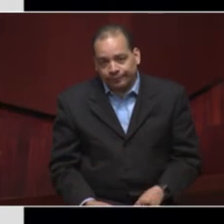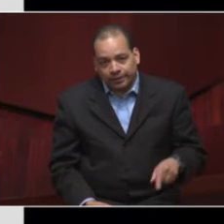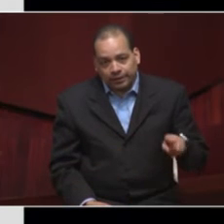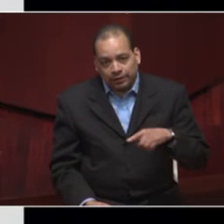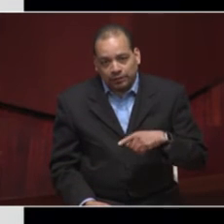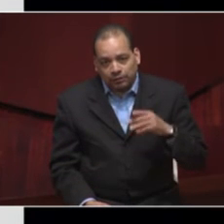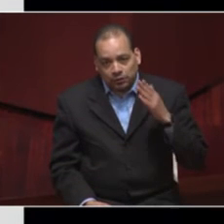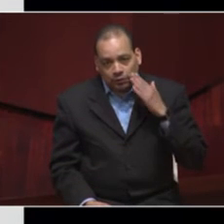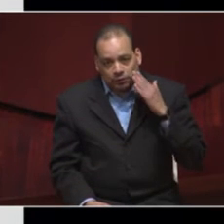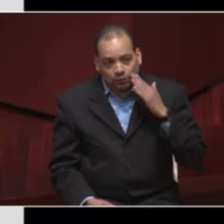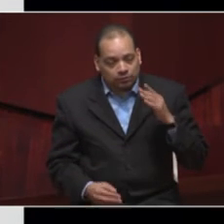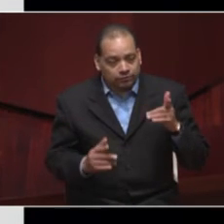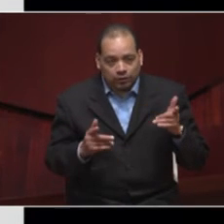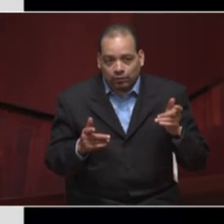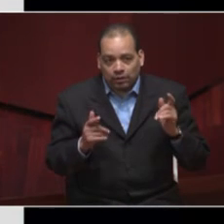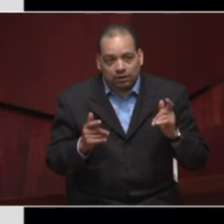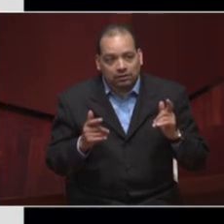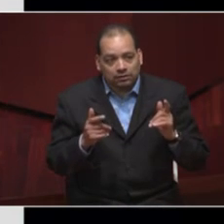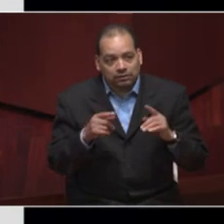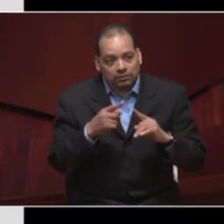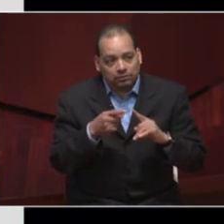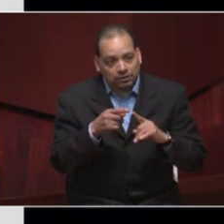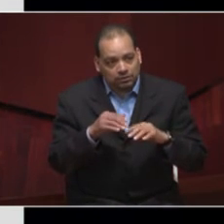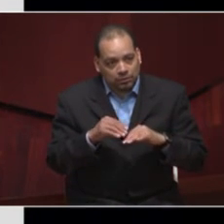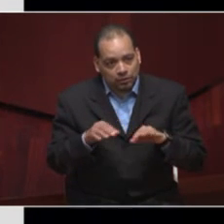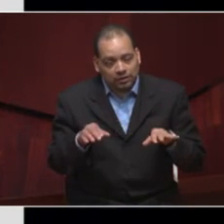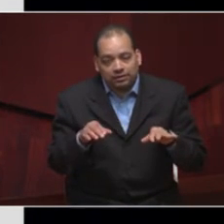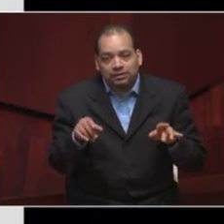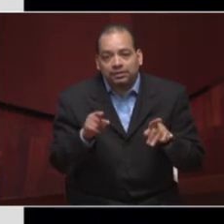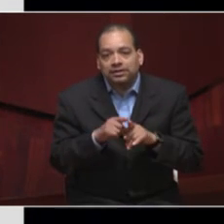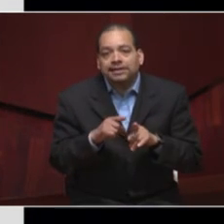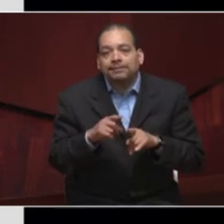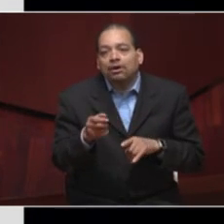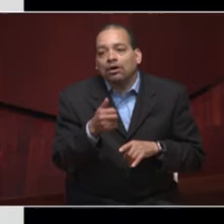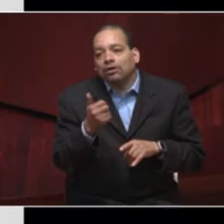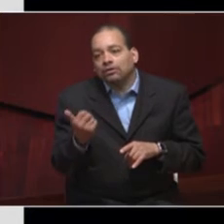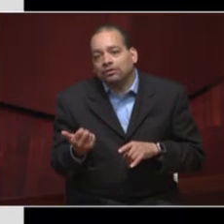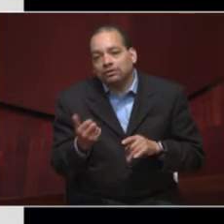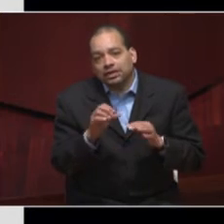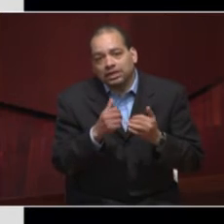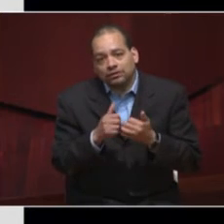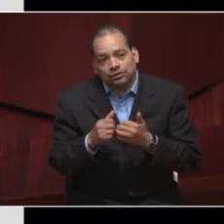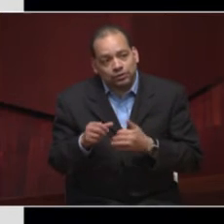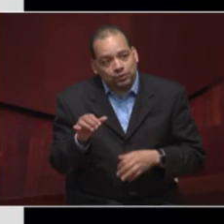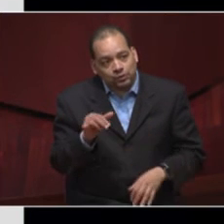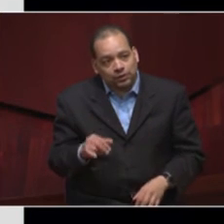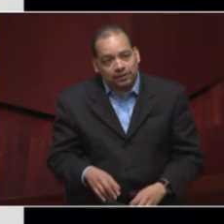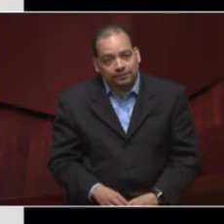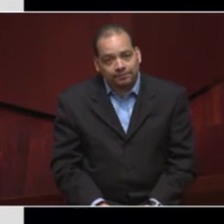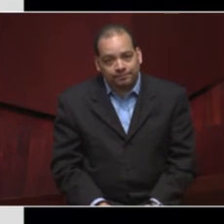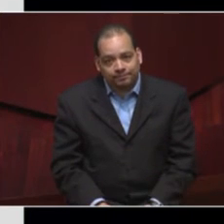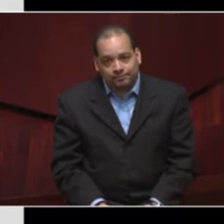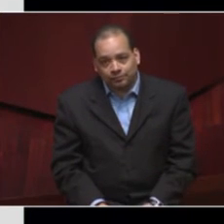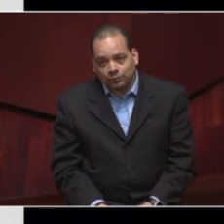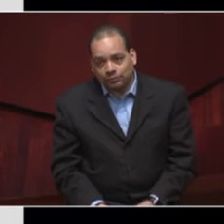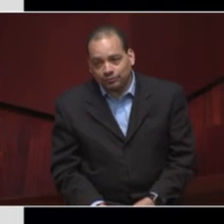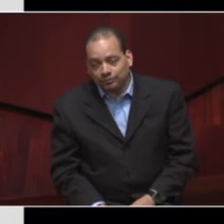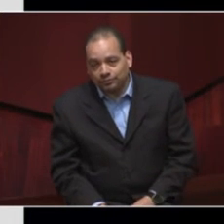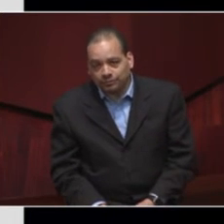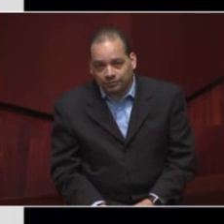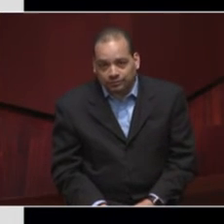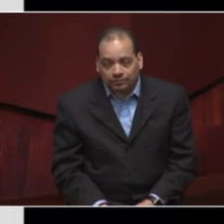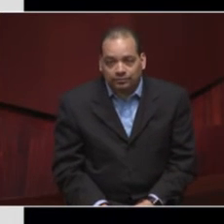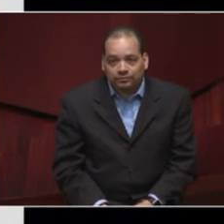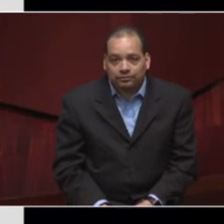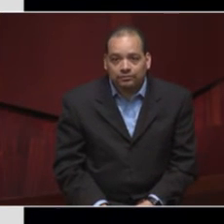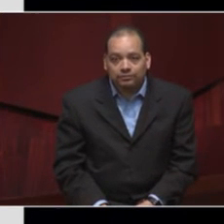that almost immediately upon deployment, as did several other agencies who will remain nameless at this time. So